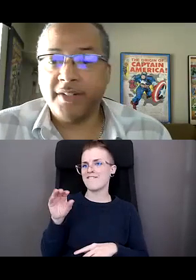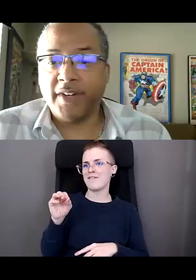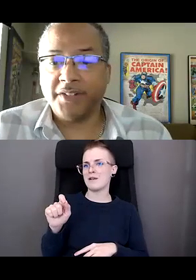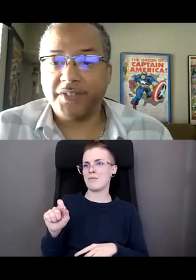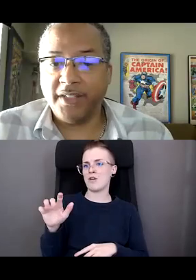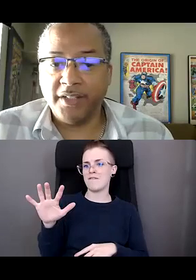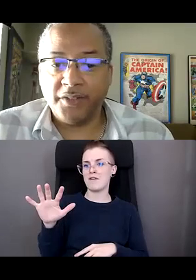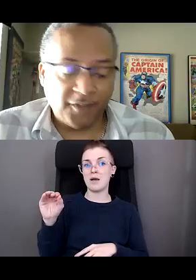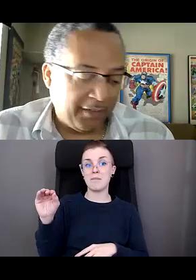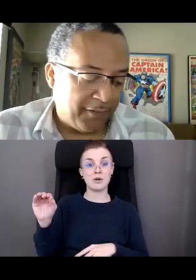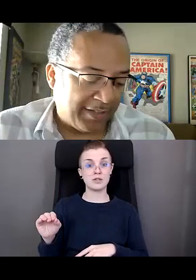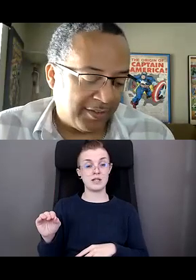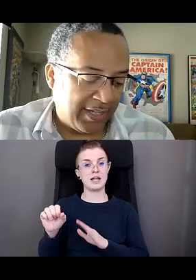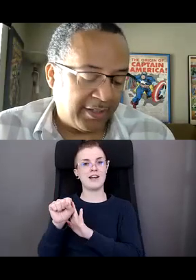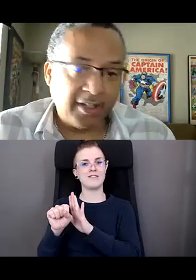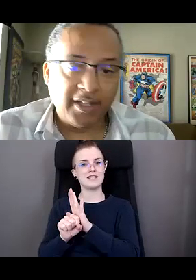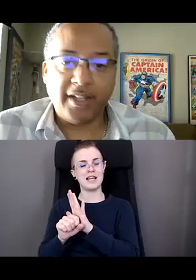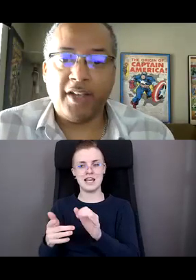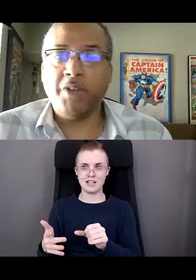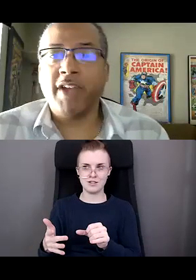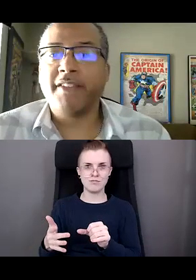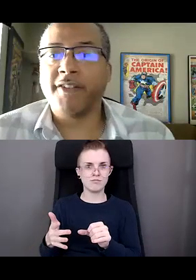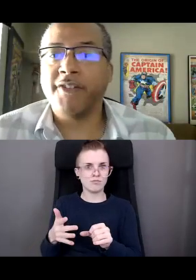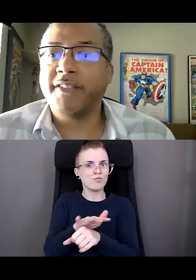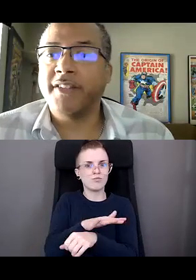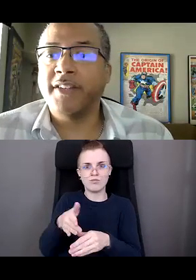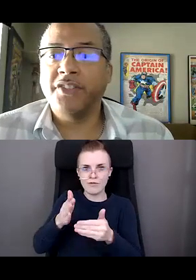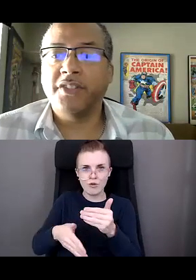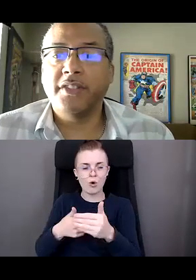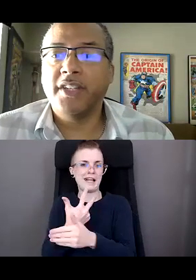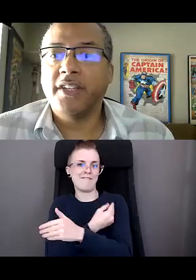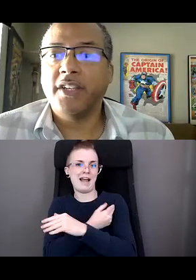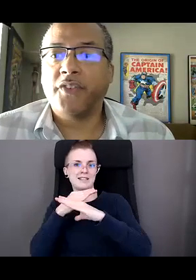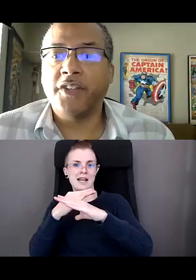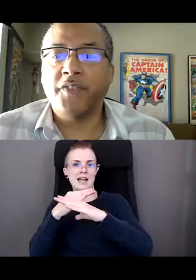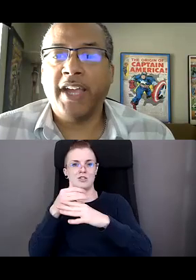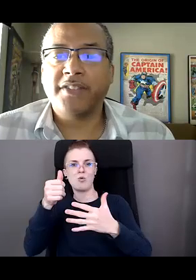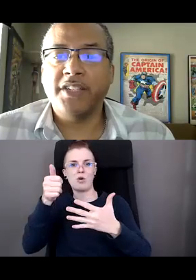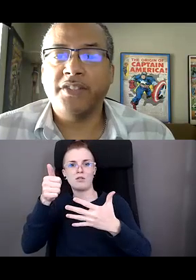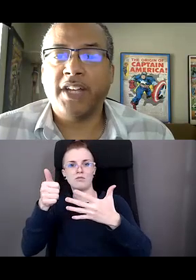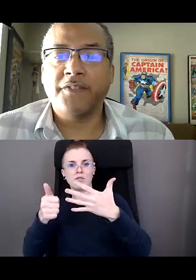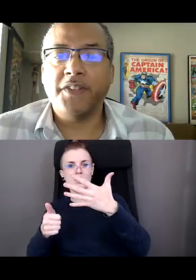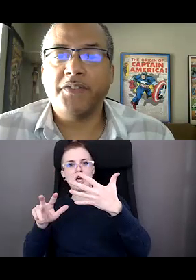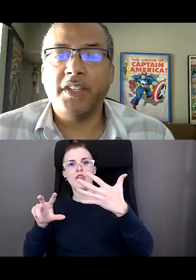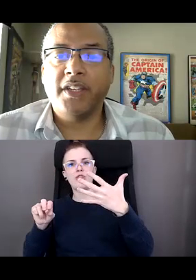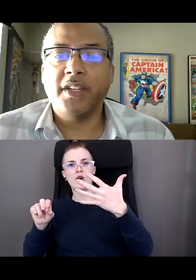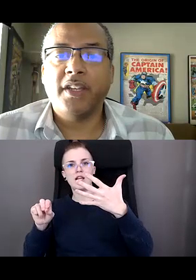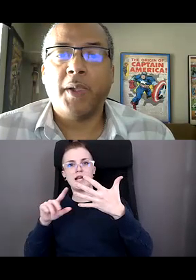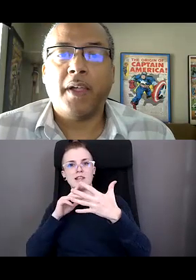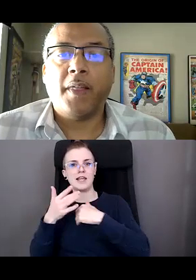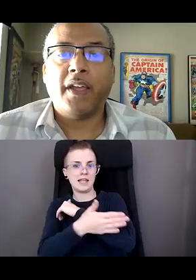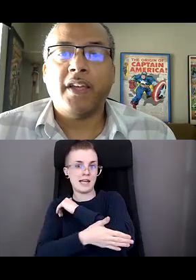50.5% of our state is fully vaccinated, and we rank 30th in the nation as far as vaccinations out of 50.